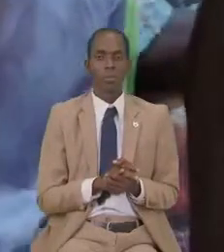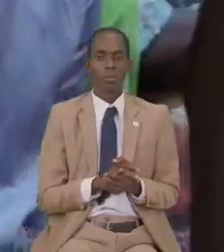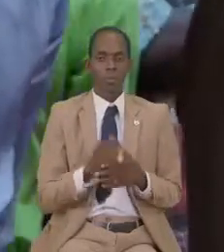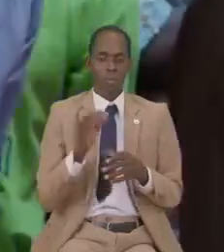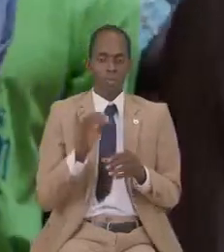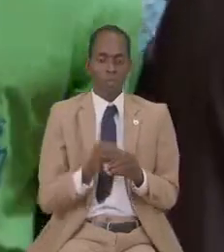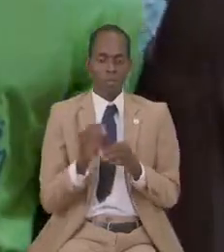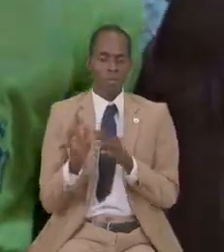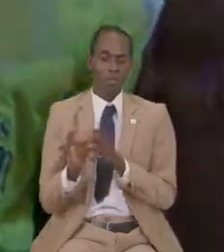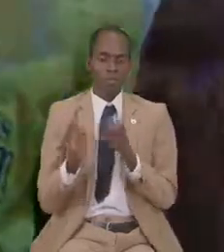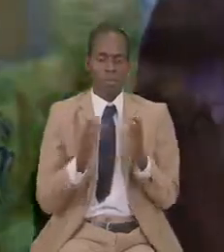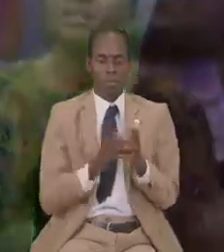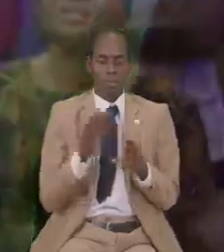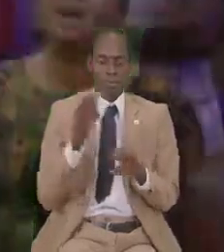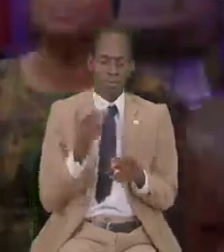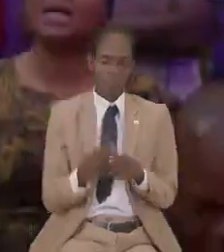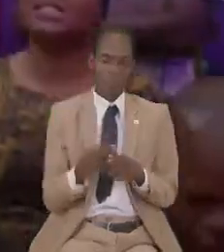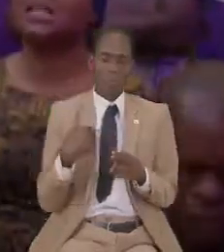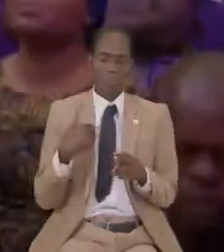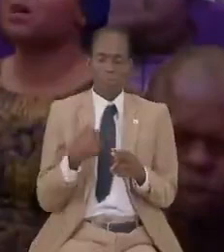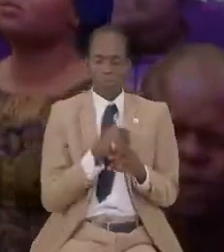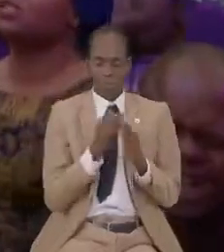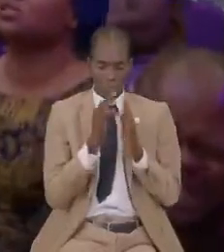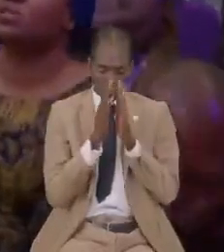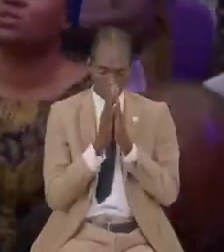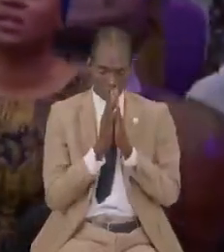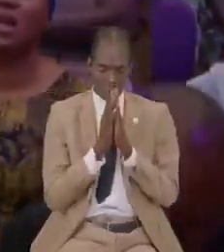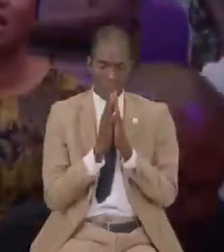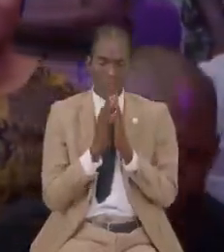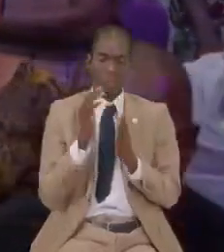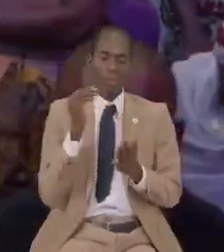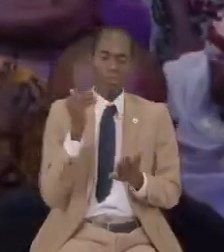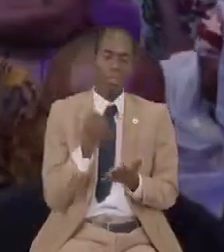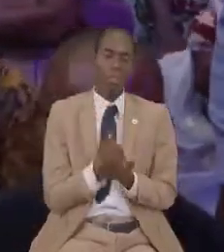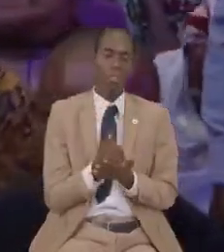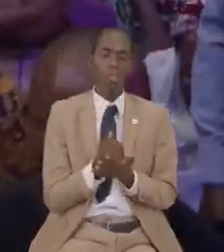In Jesus' name we pray.